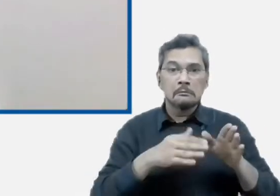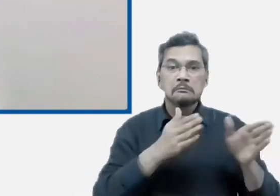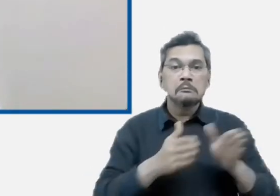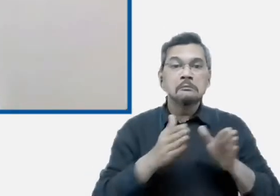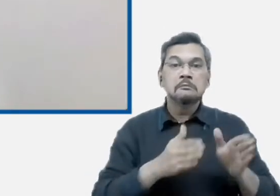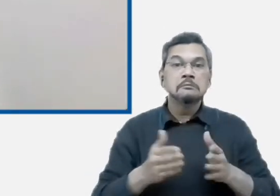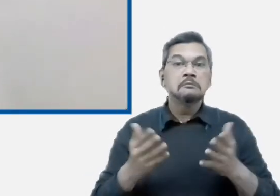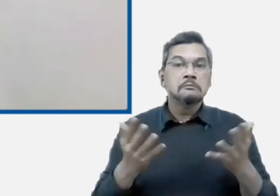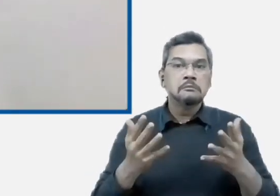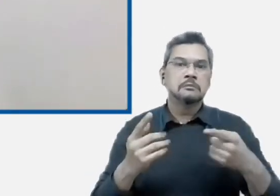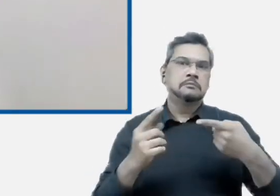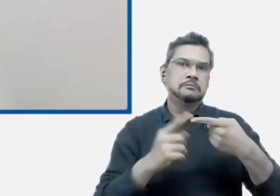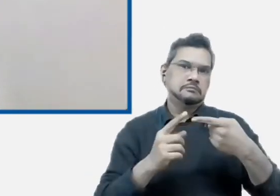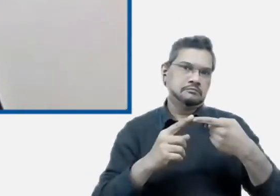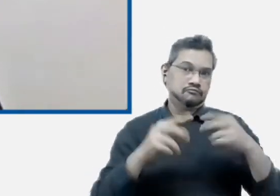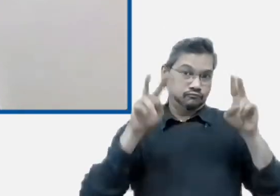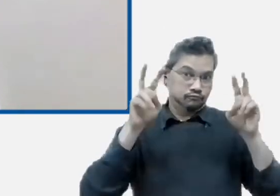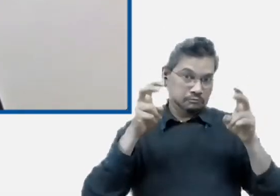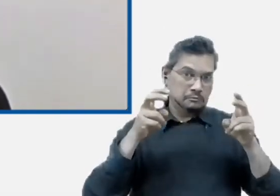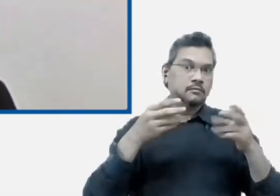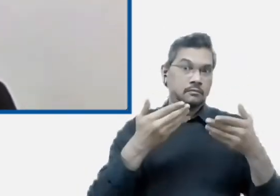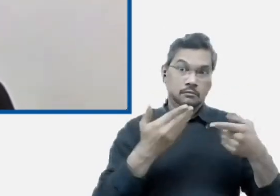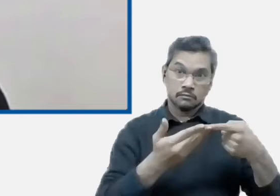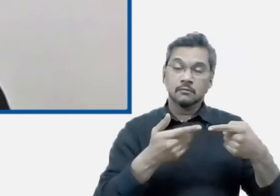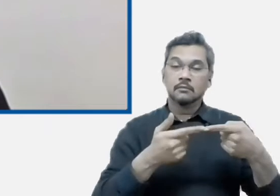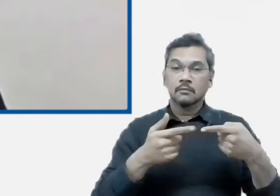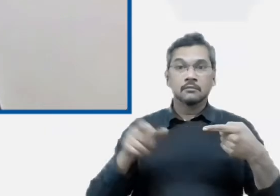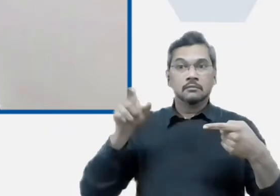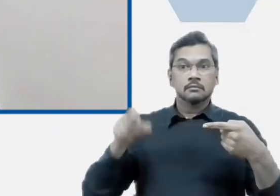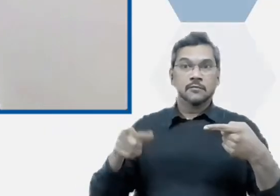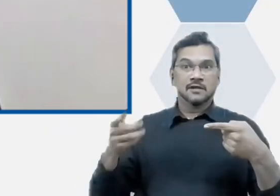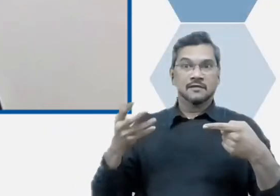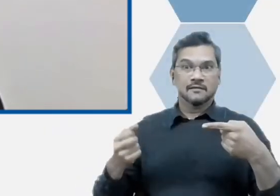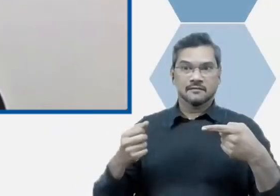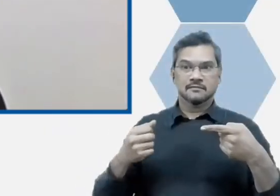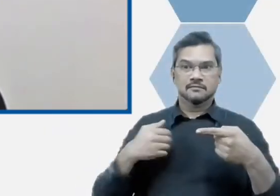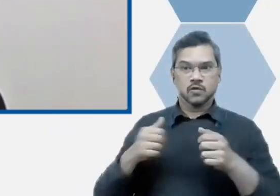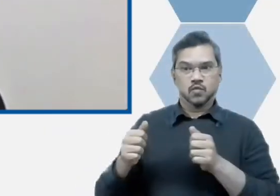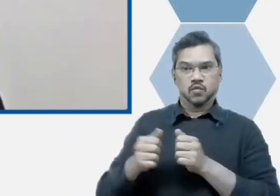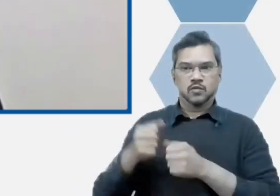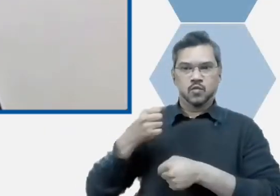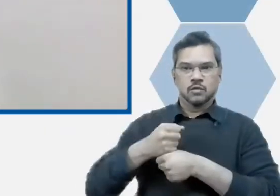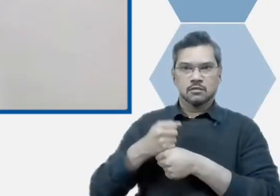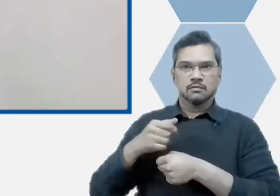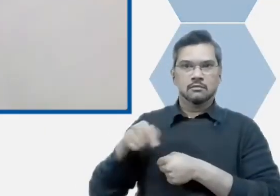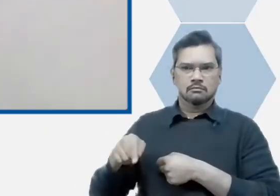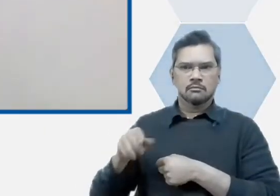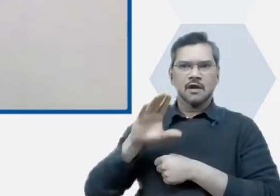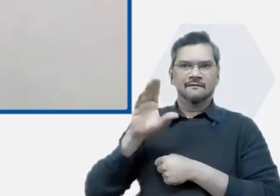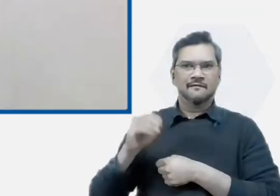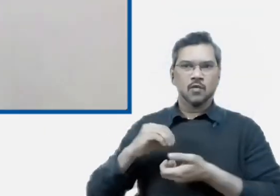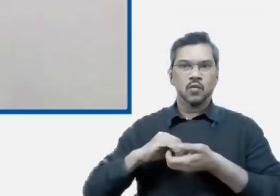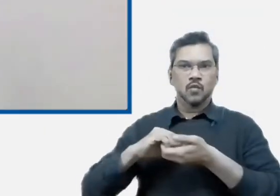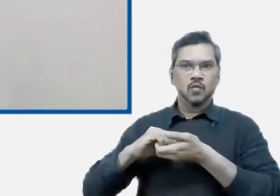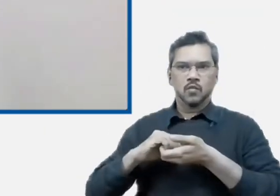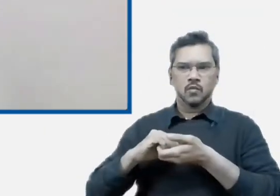technical director, technical DRR coordinator of the African Union, Emmanuel No, Kai Gatkoth will present.